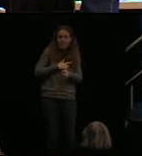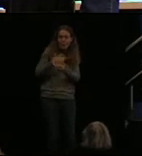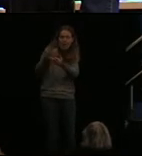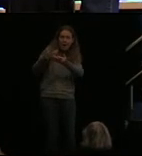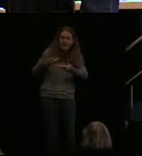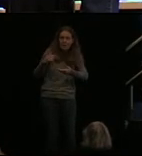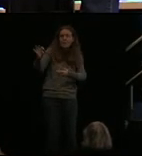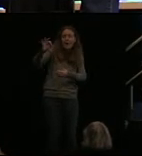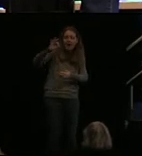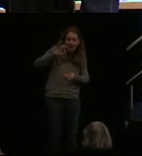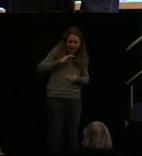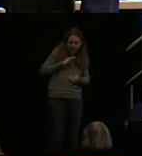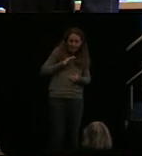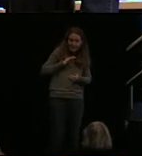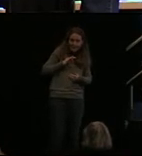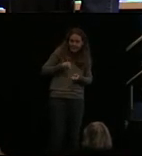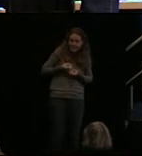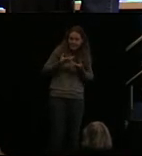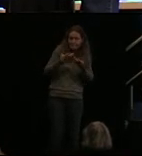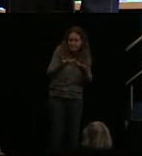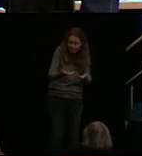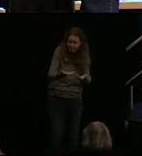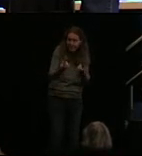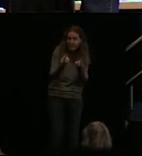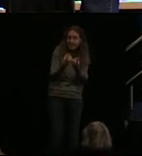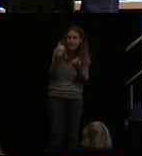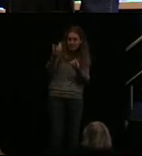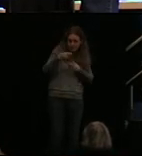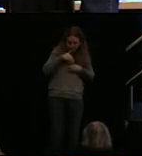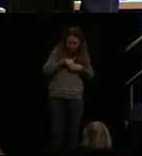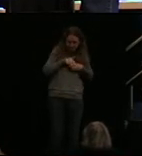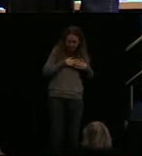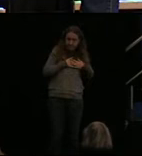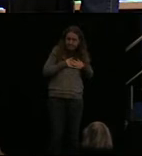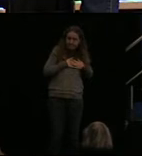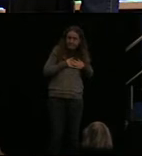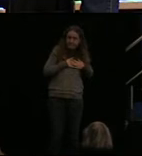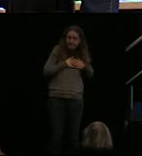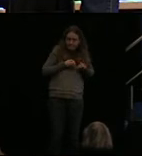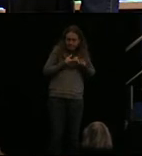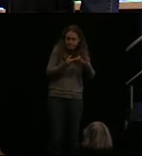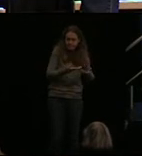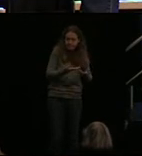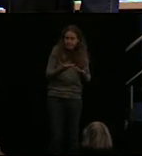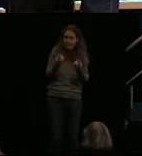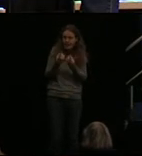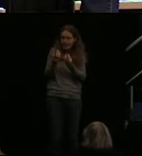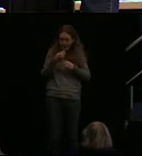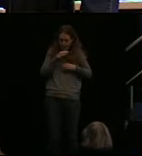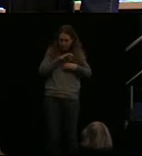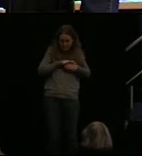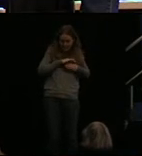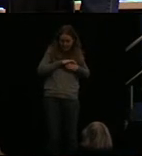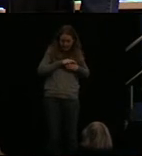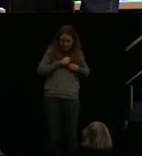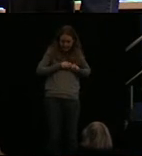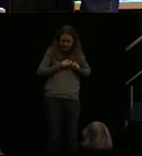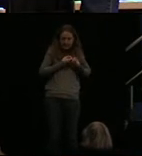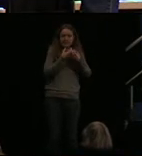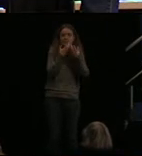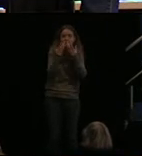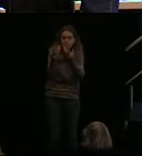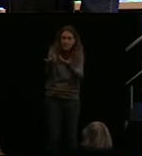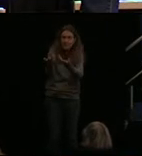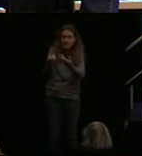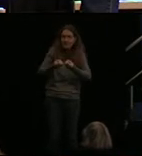You ask us to bring to the table the things you have put in our hearts, the things that you have planted in our hearts, that we would bring to